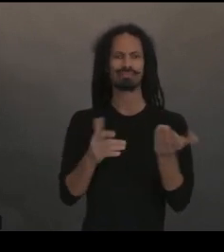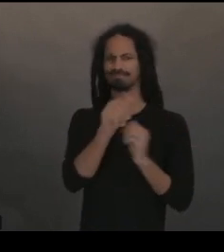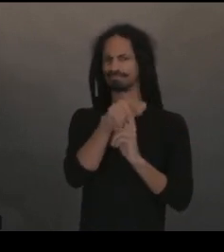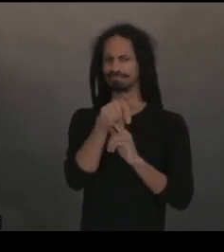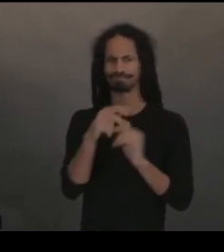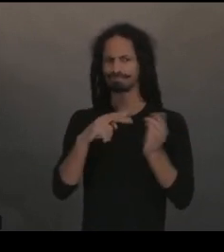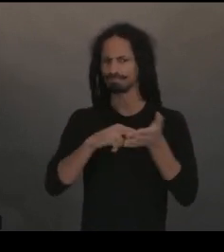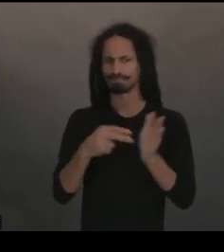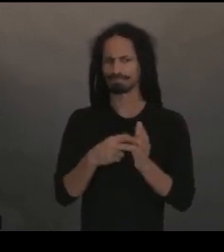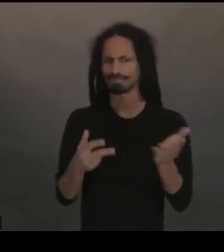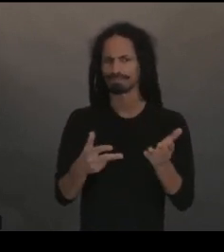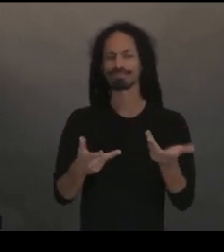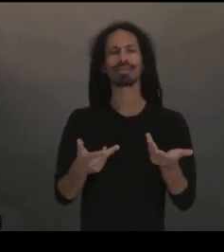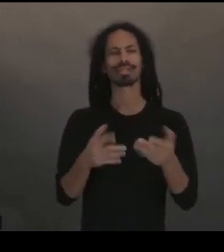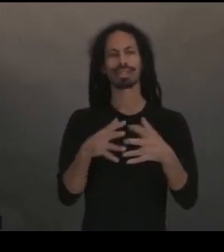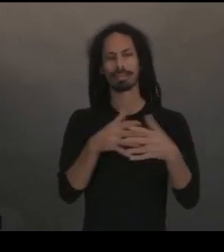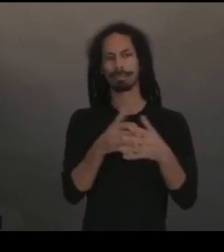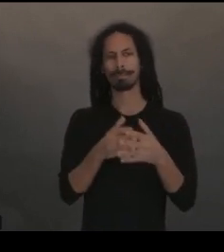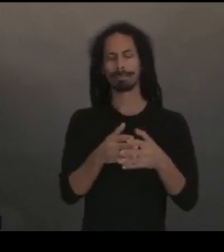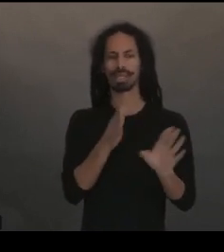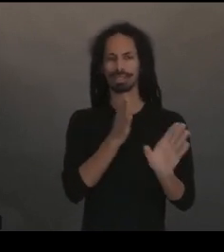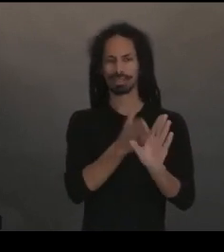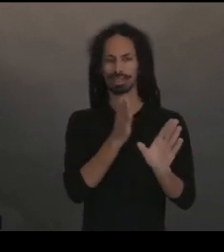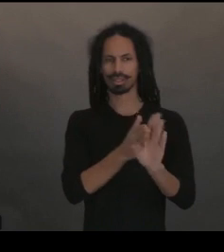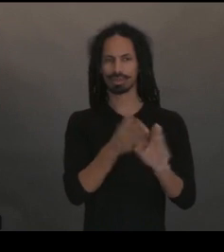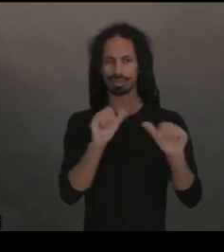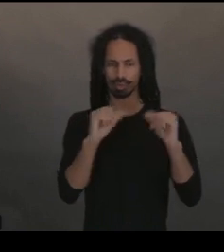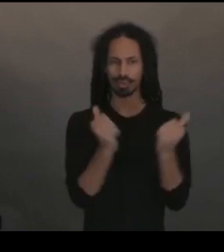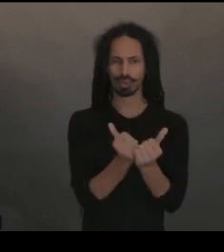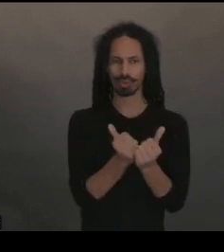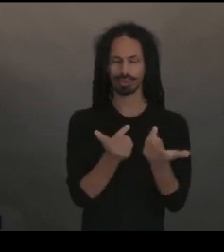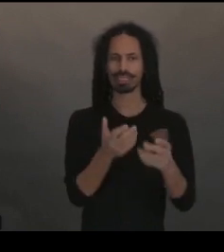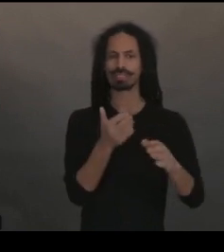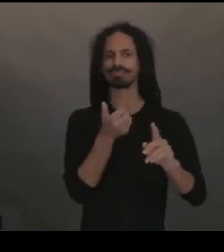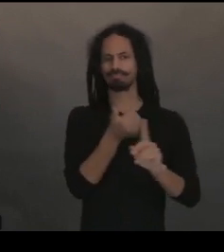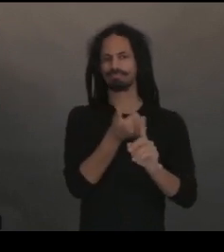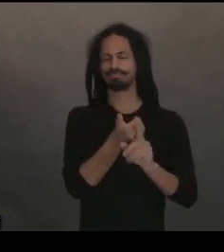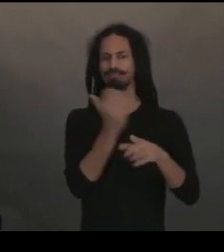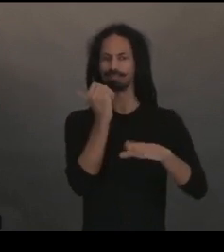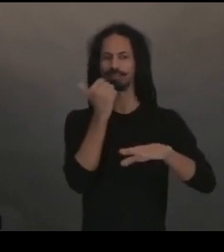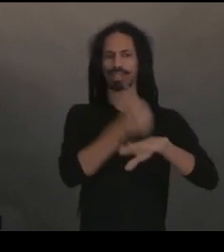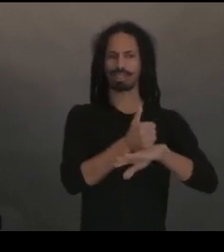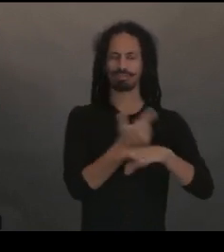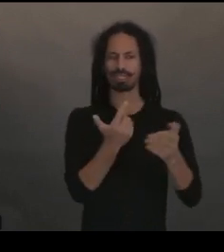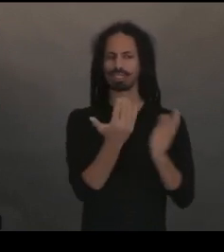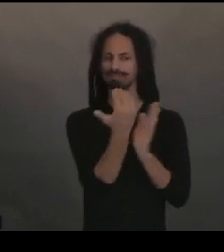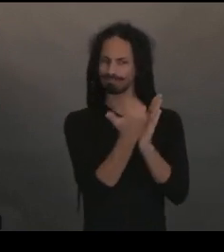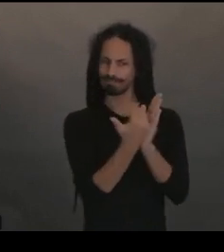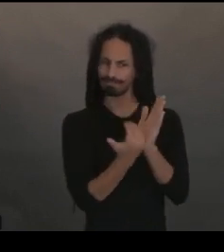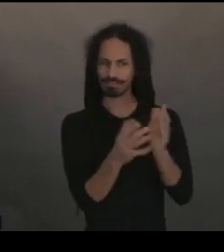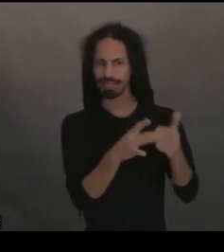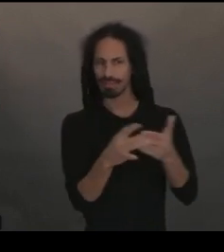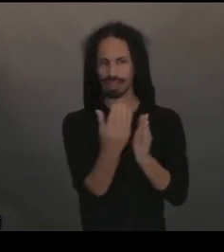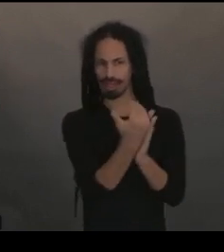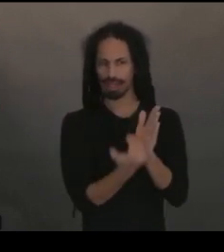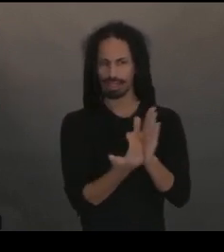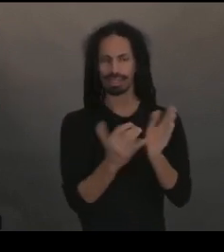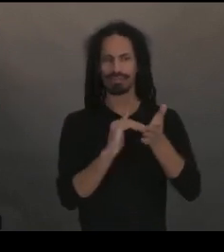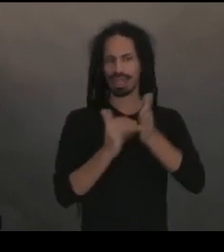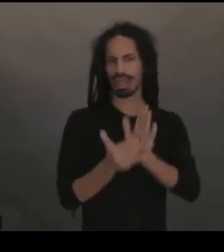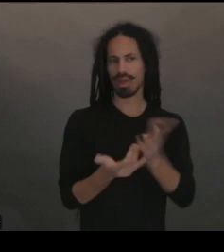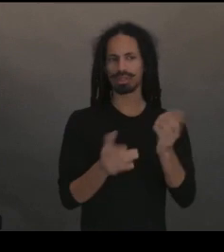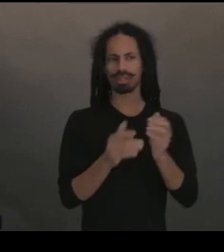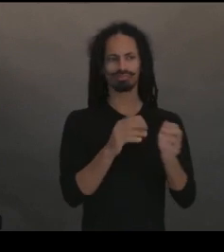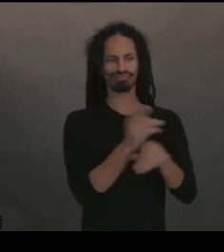the American Psychological Association. They've created a manual, some guidelines on how to cite and reference,